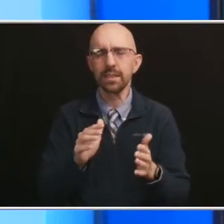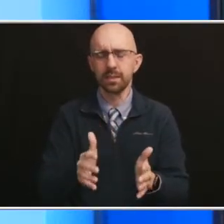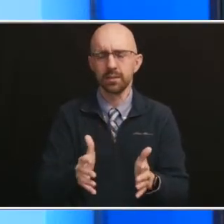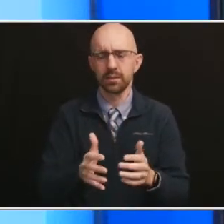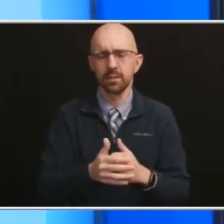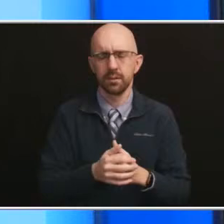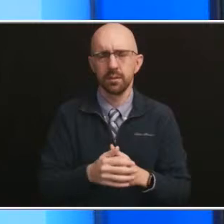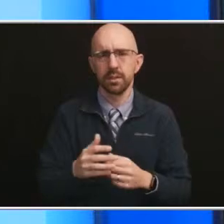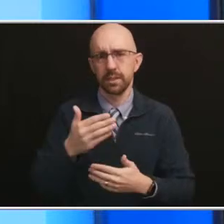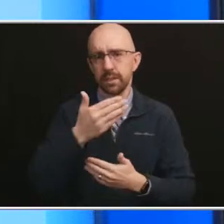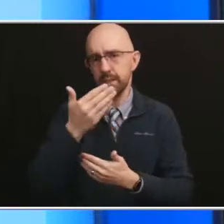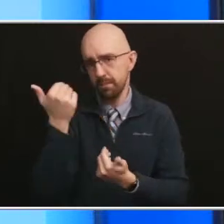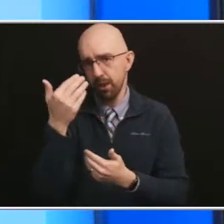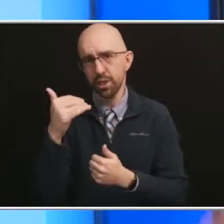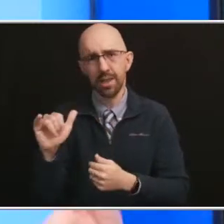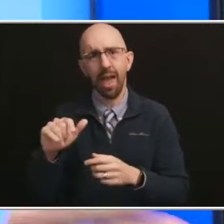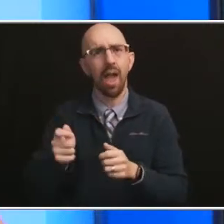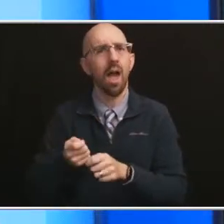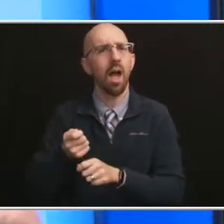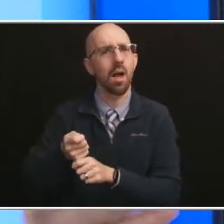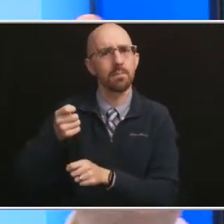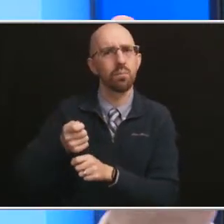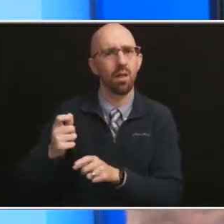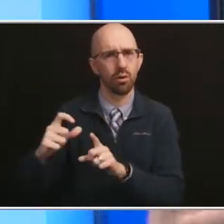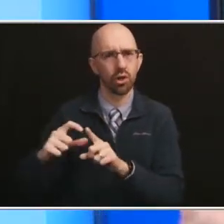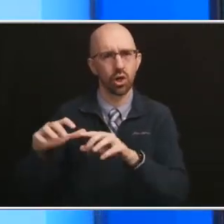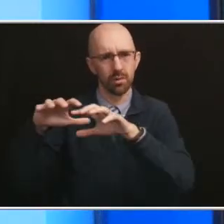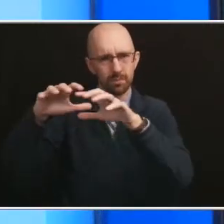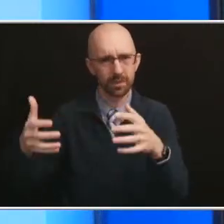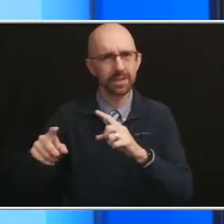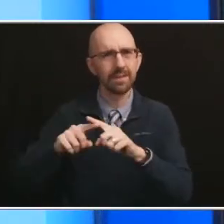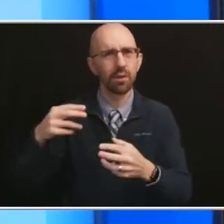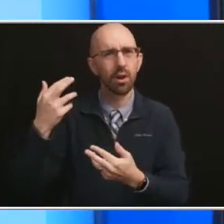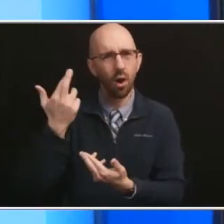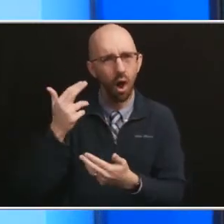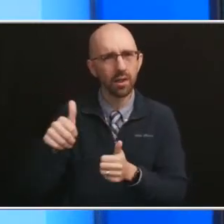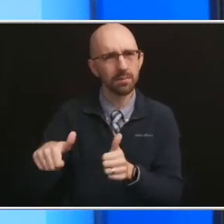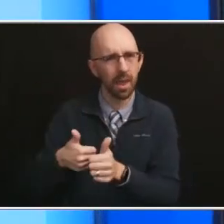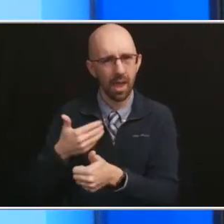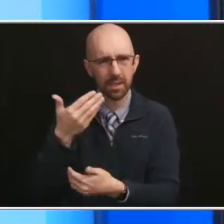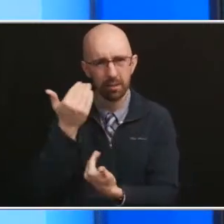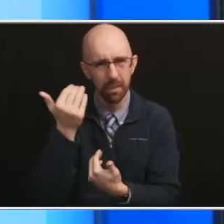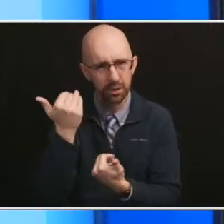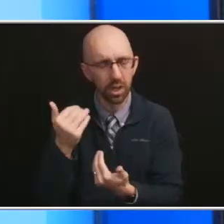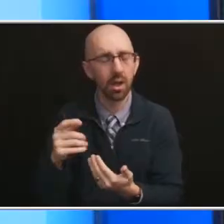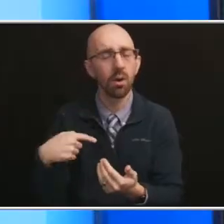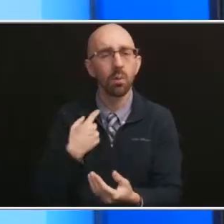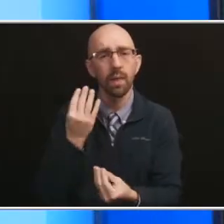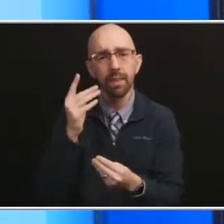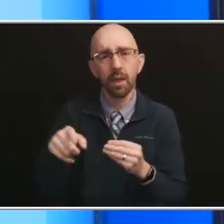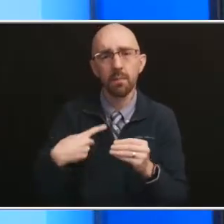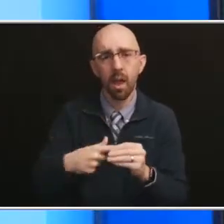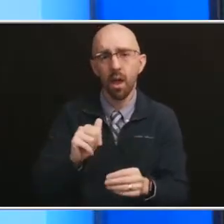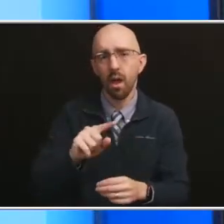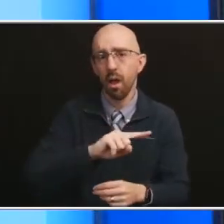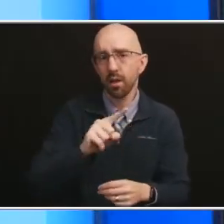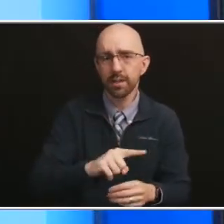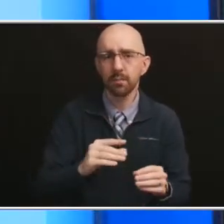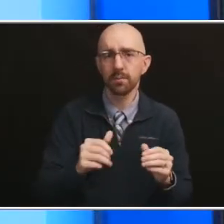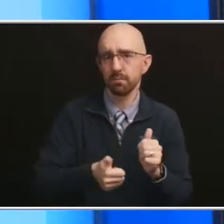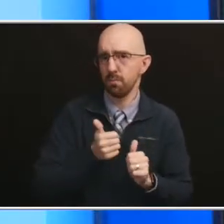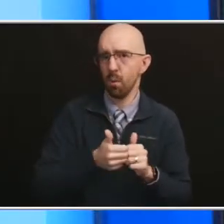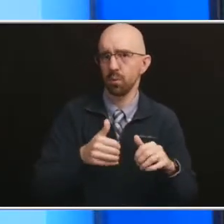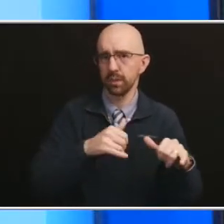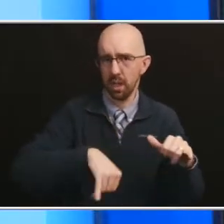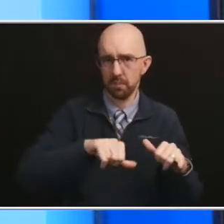of like that umbrella term, right? There's lots of different causes of dementia though. So when we think about Alzheimer's, it's the most common, about 2/3